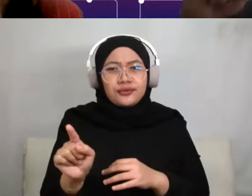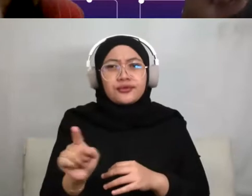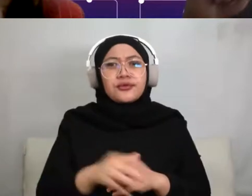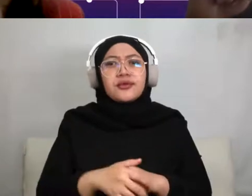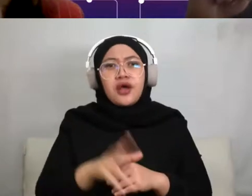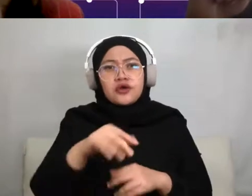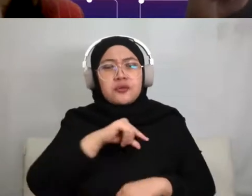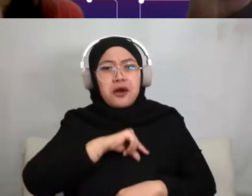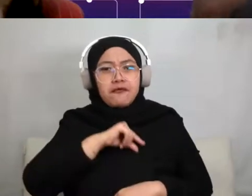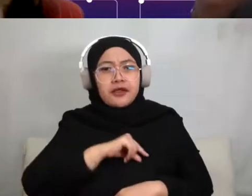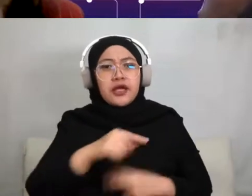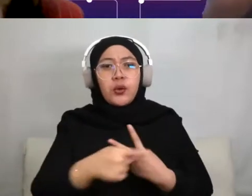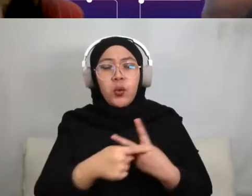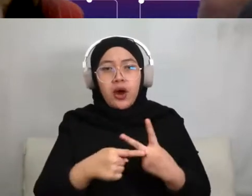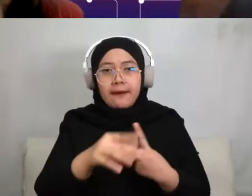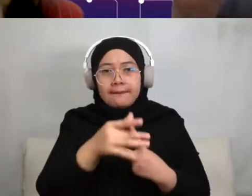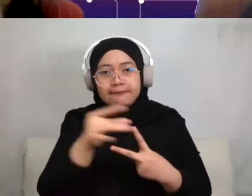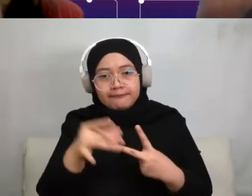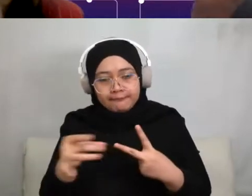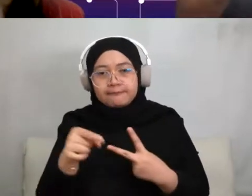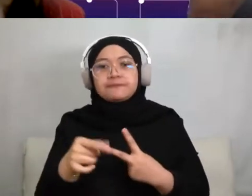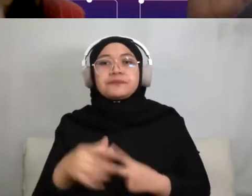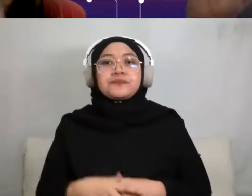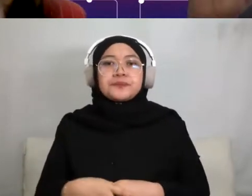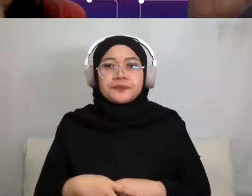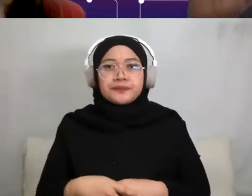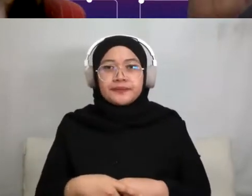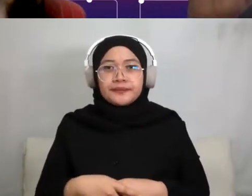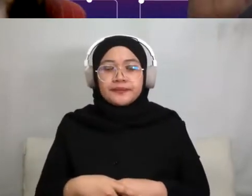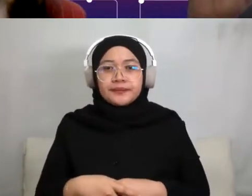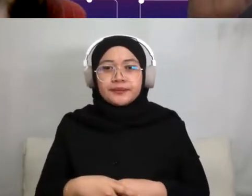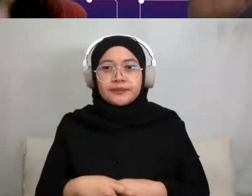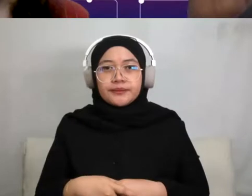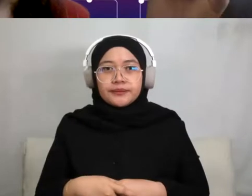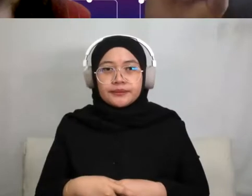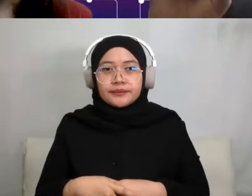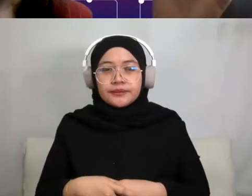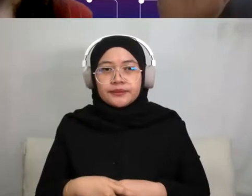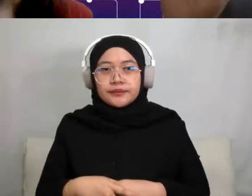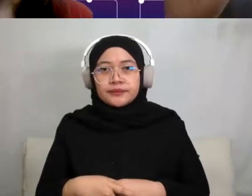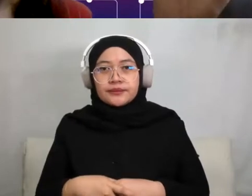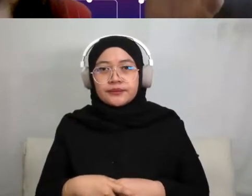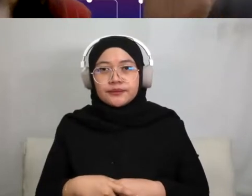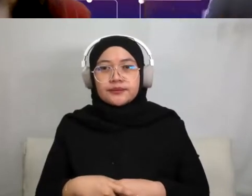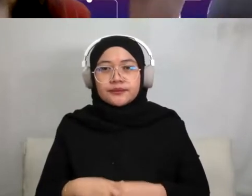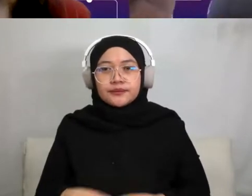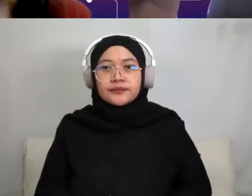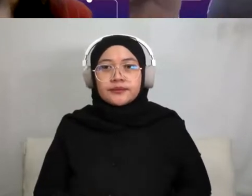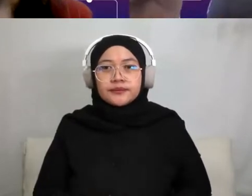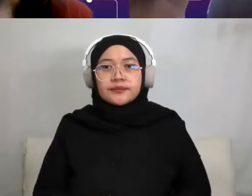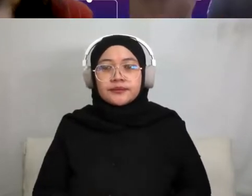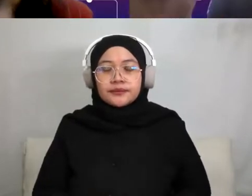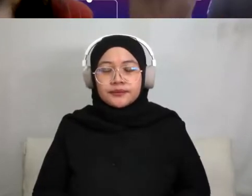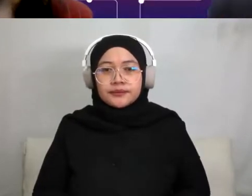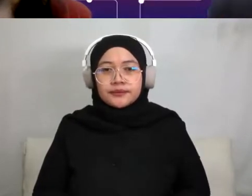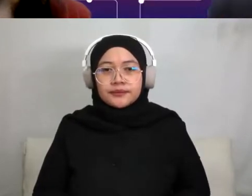city operations as well as connected to satellite town operation also, with which you will be able to pull out more distance per bus